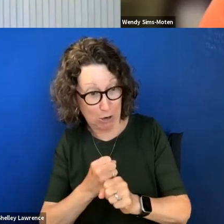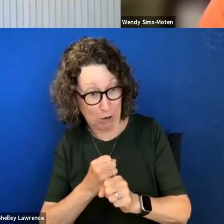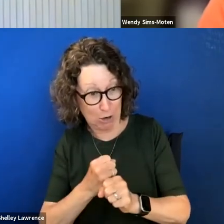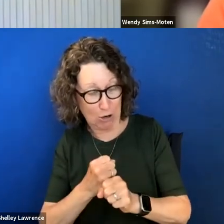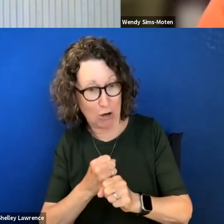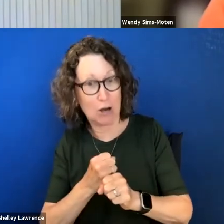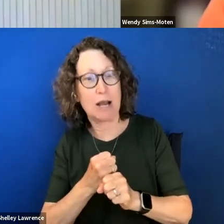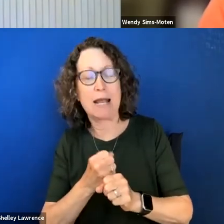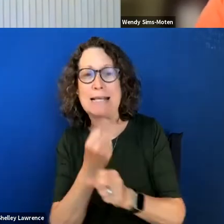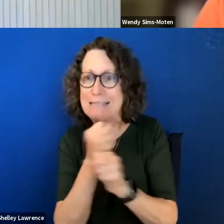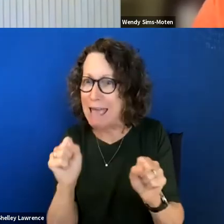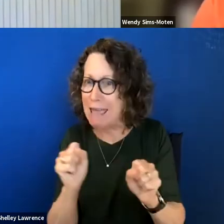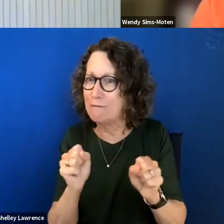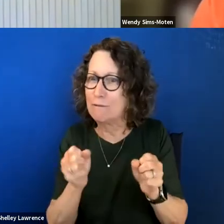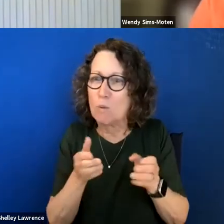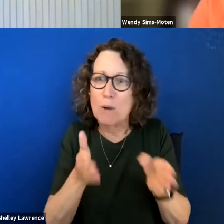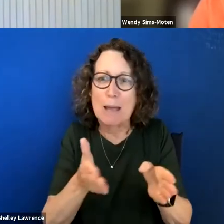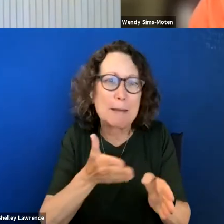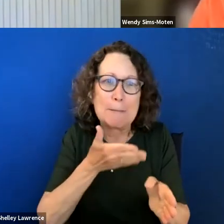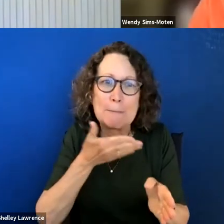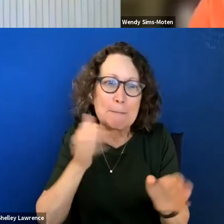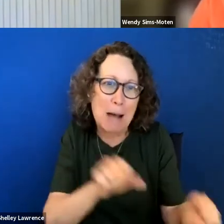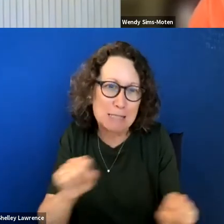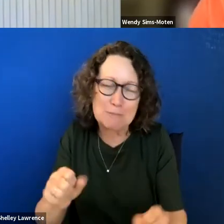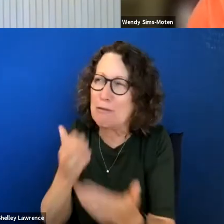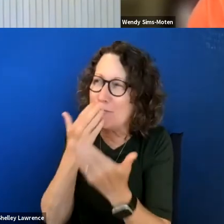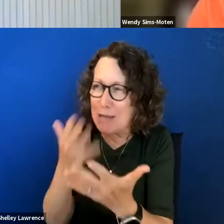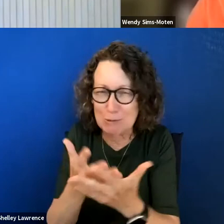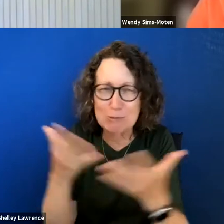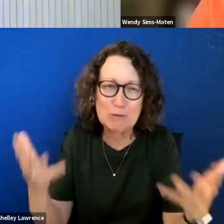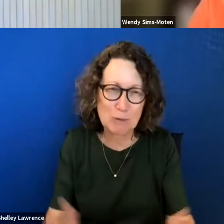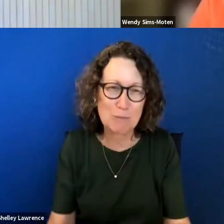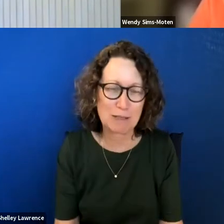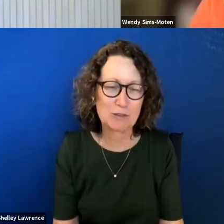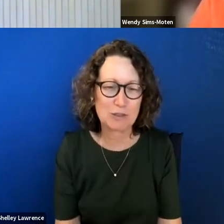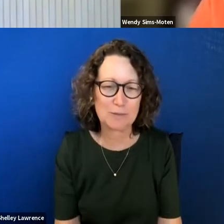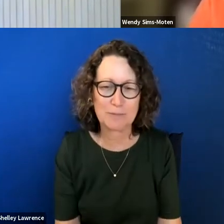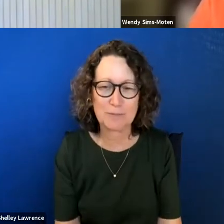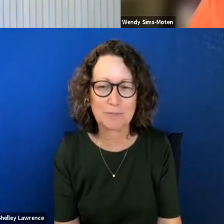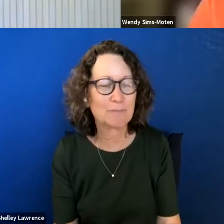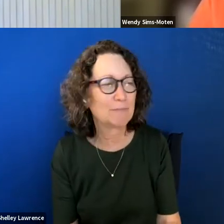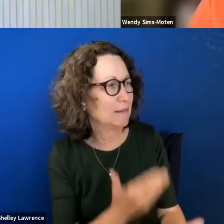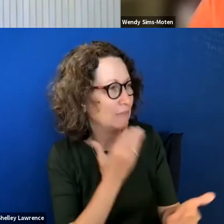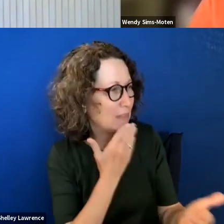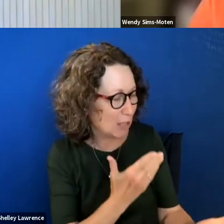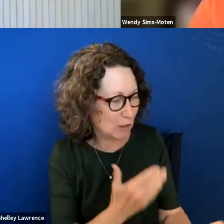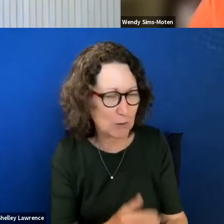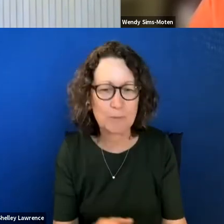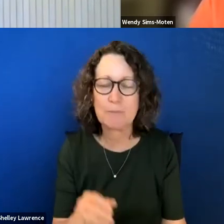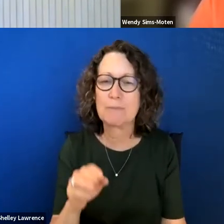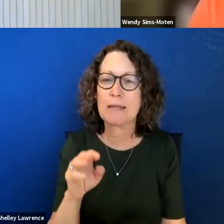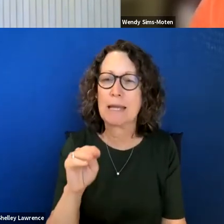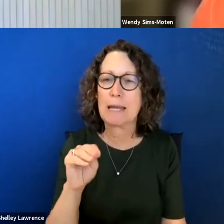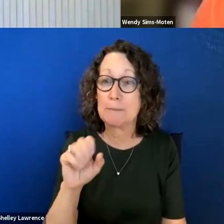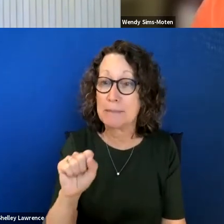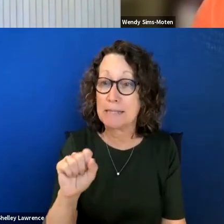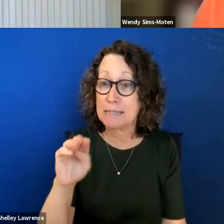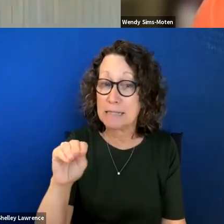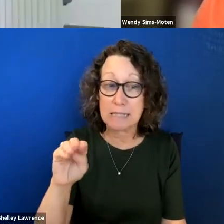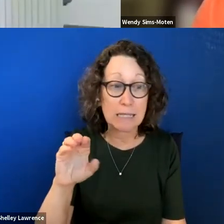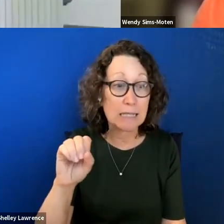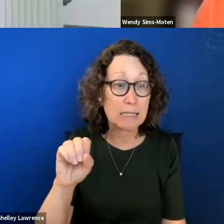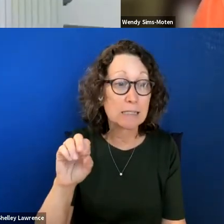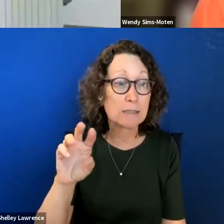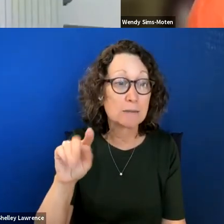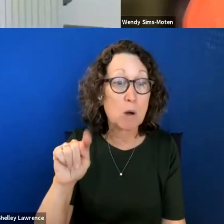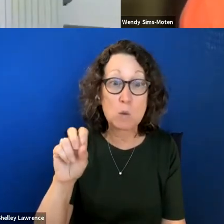the new school year in the safest manner possible. Thank you so much. Thank you. Ms. Sims-Moten, do you have any comments